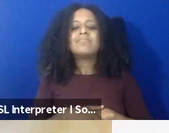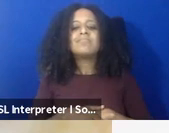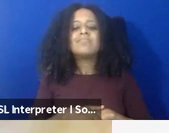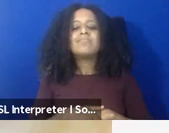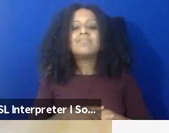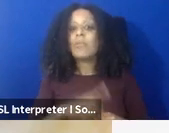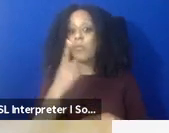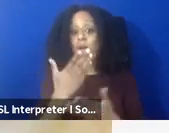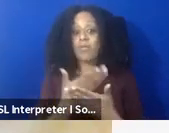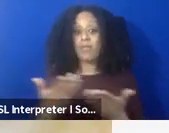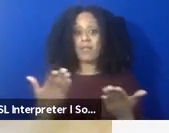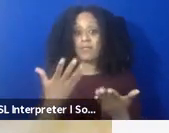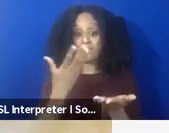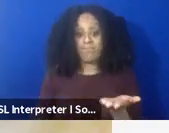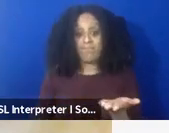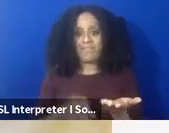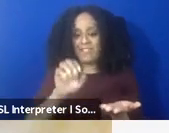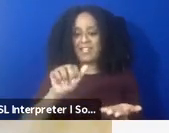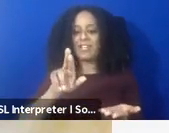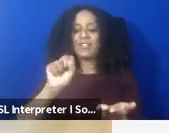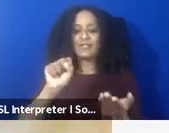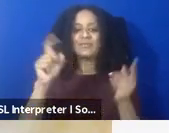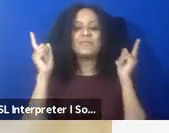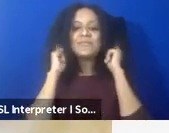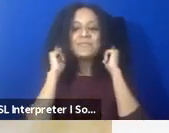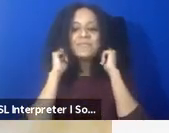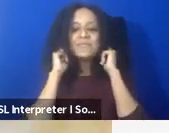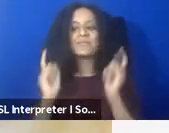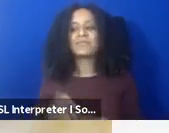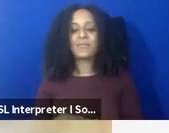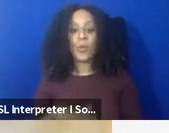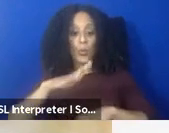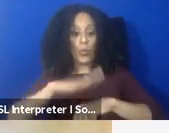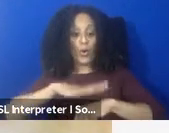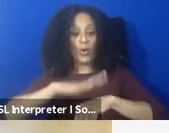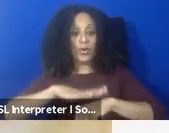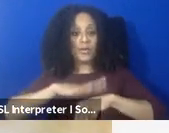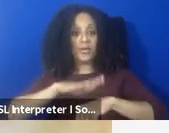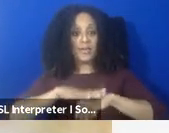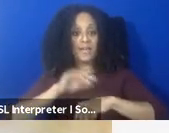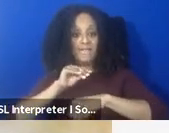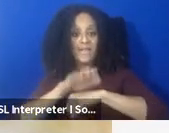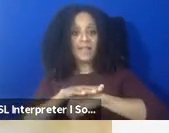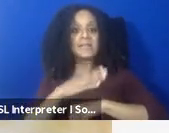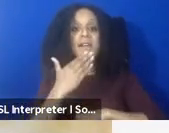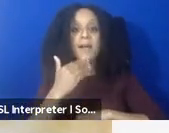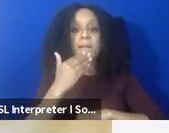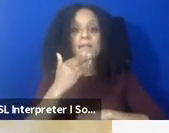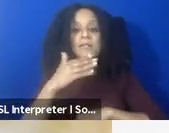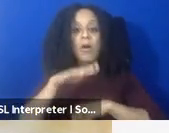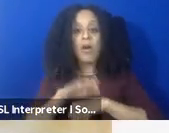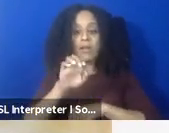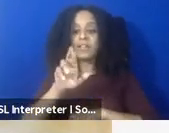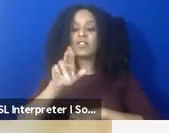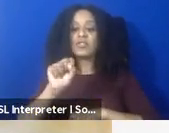And that one thing is the ears. So the warnings about the effects of diabetes on the ears are most